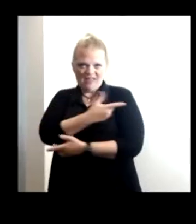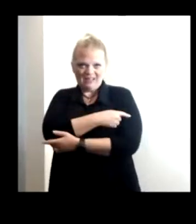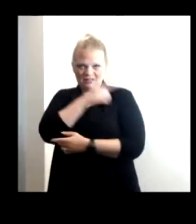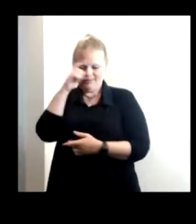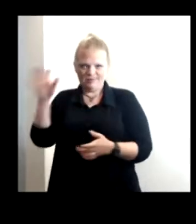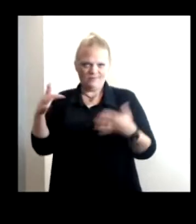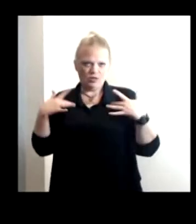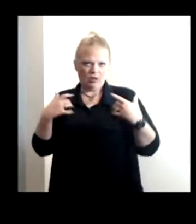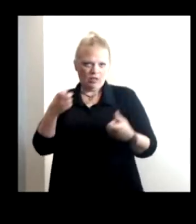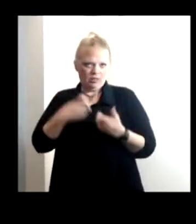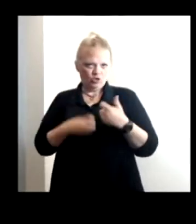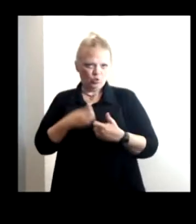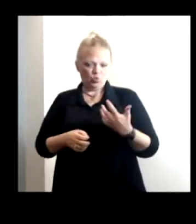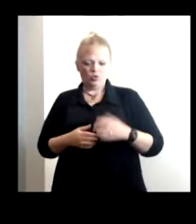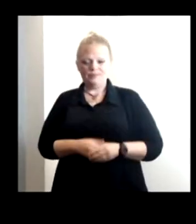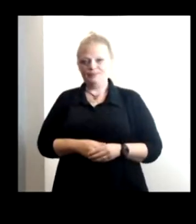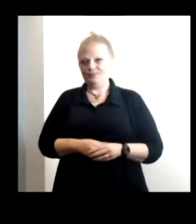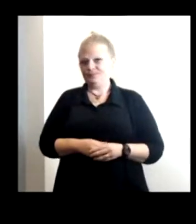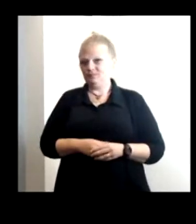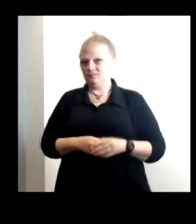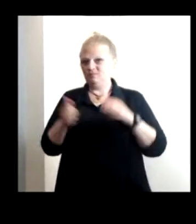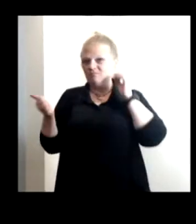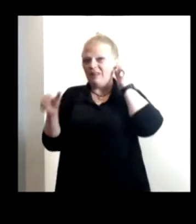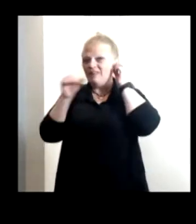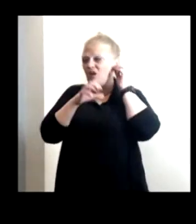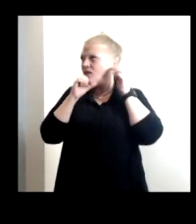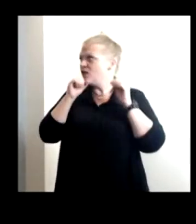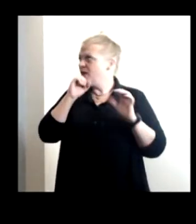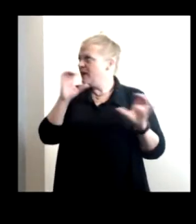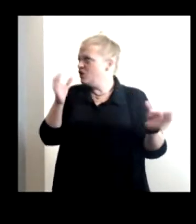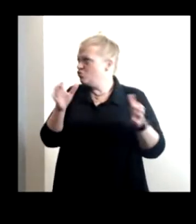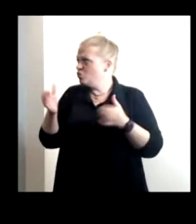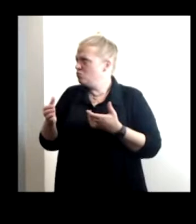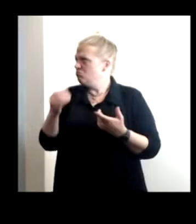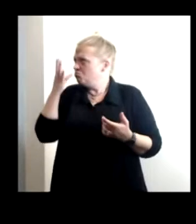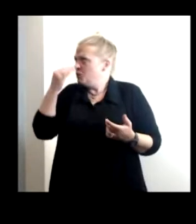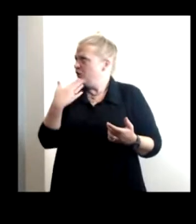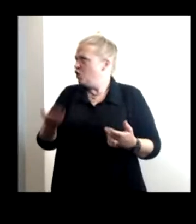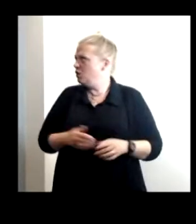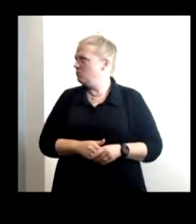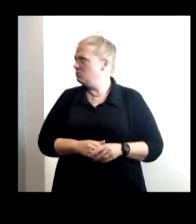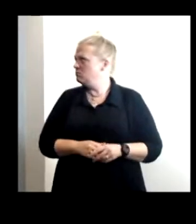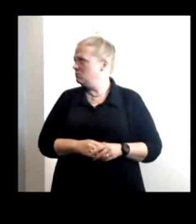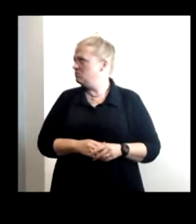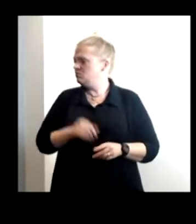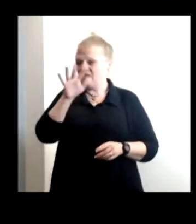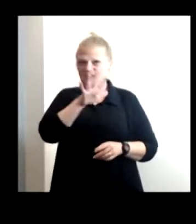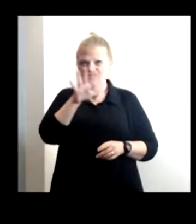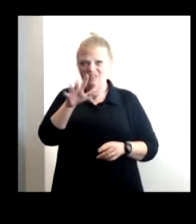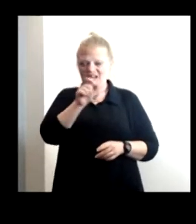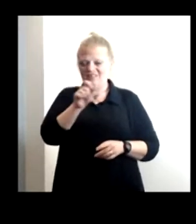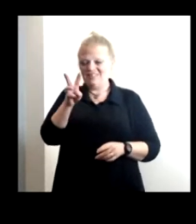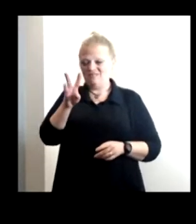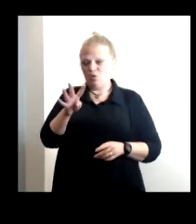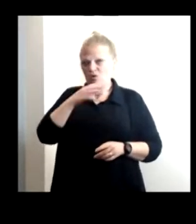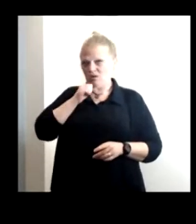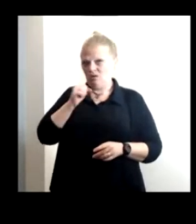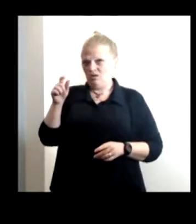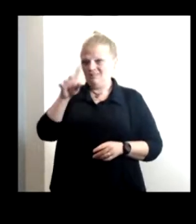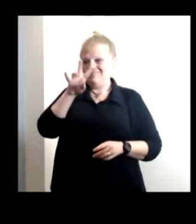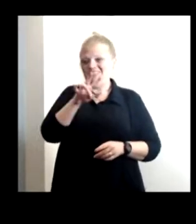because of health issues. But even in the other age categories, it's really pretty good. 55 to 64,